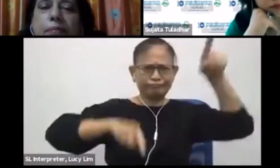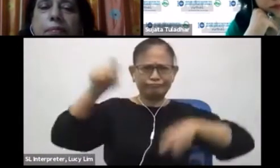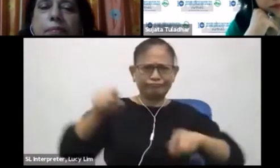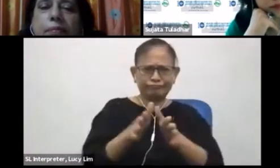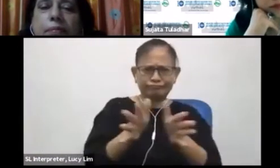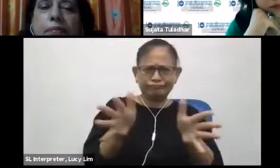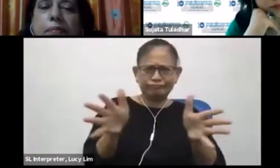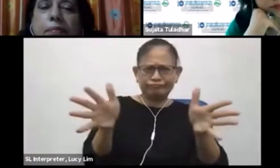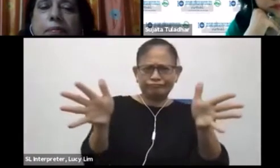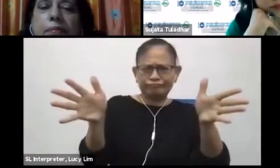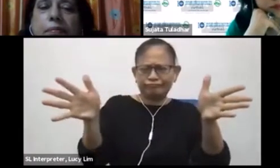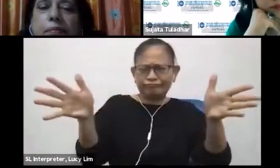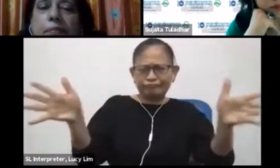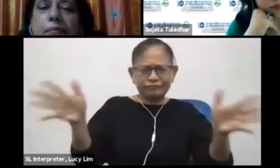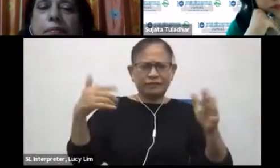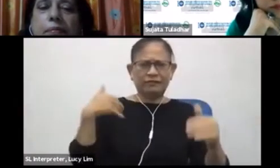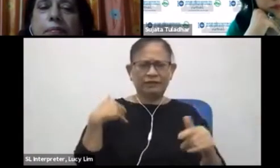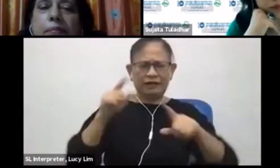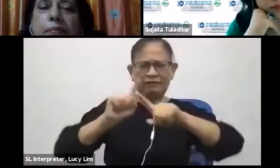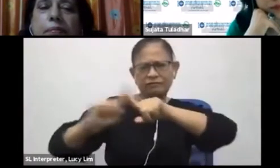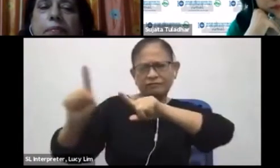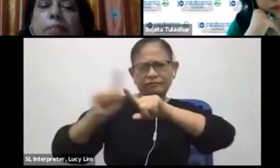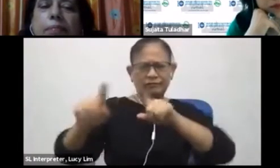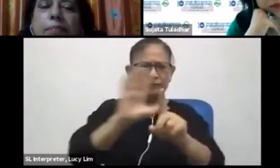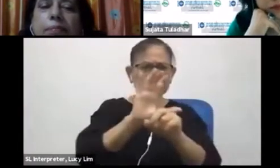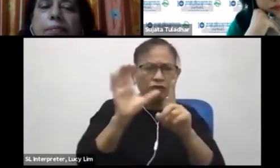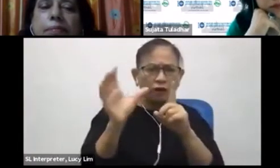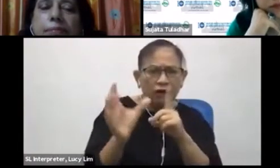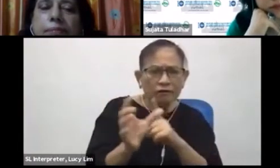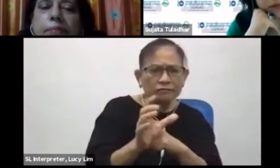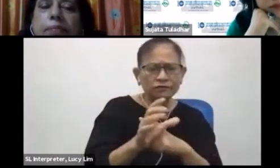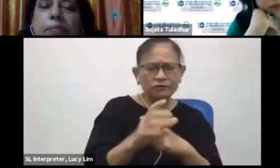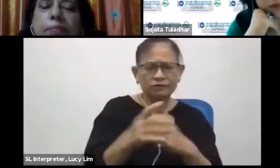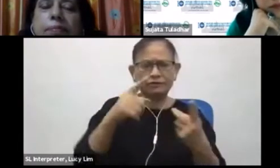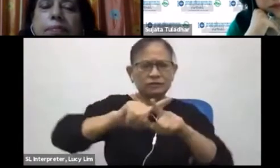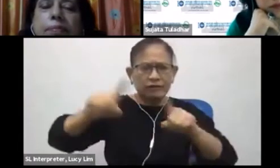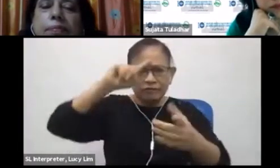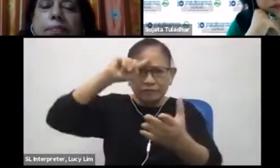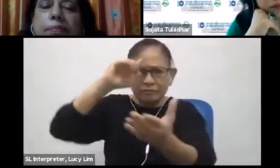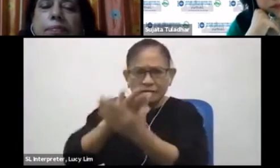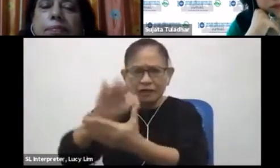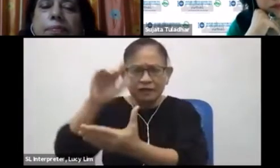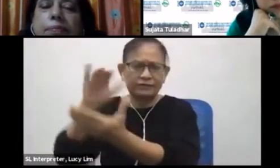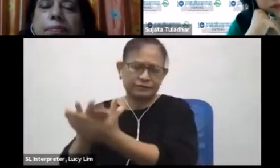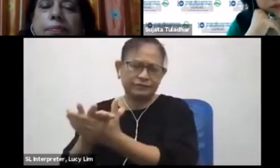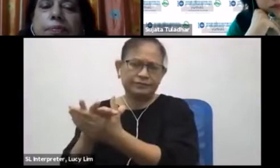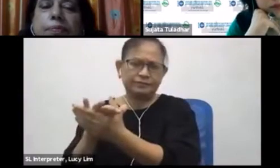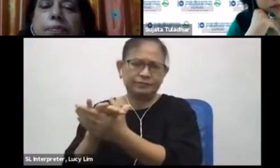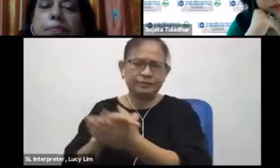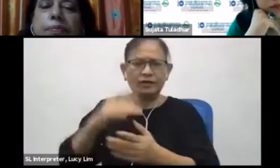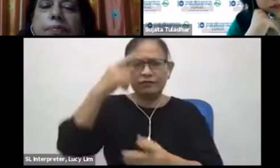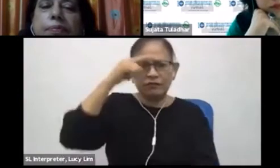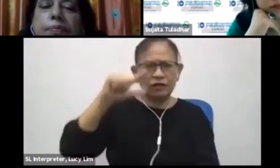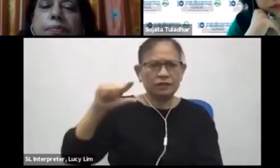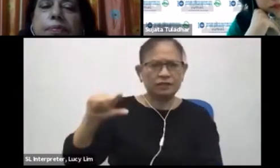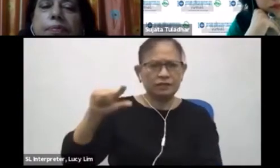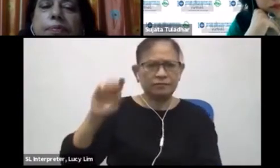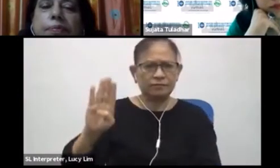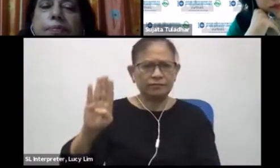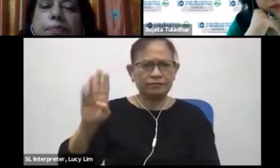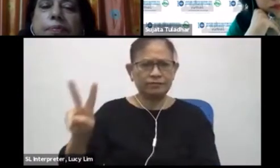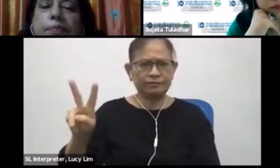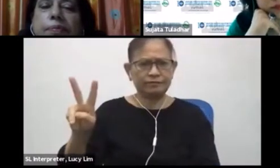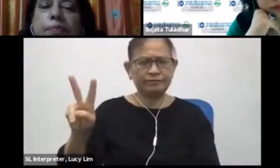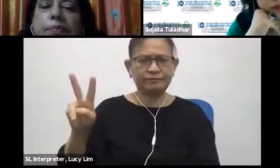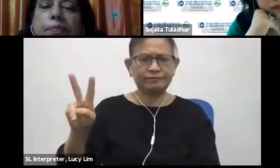we have so many different cultures, different beliefs, but on GBV,